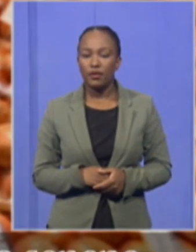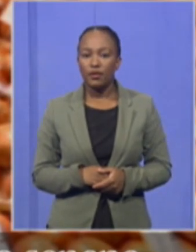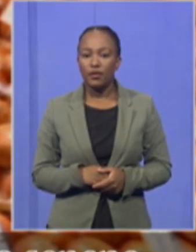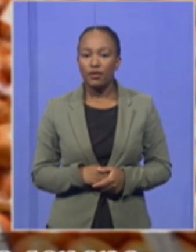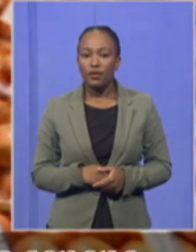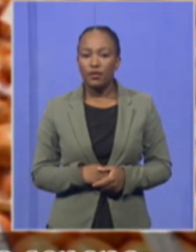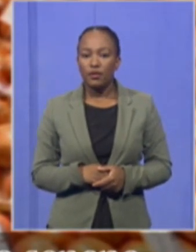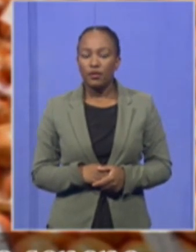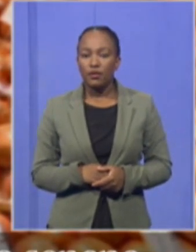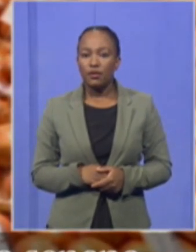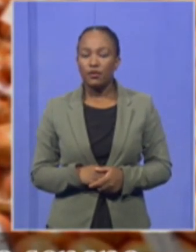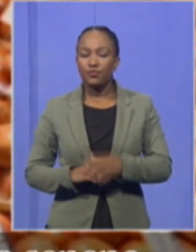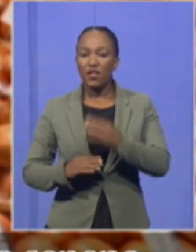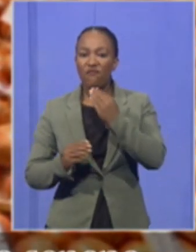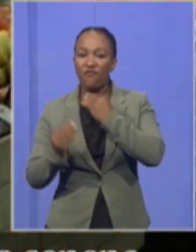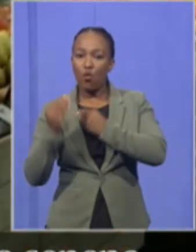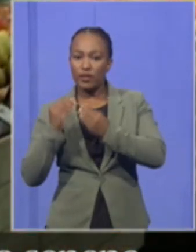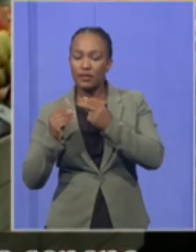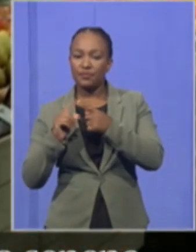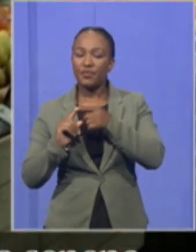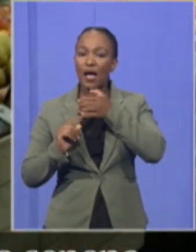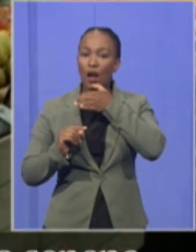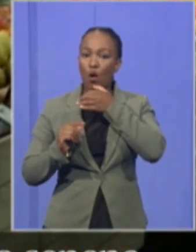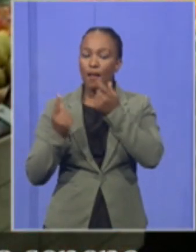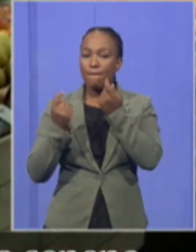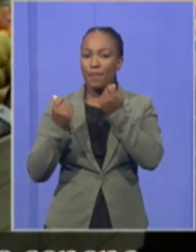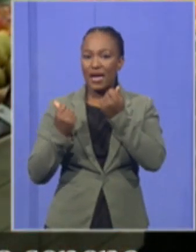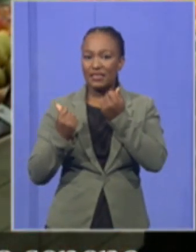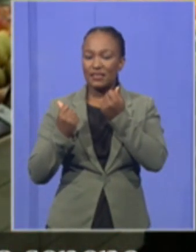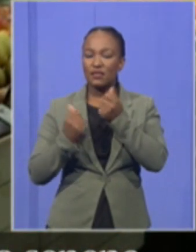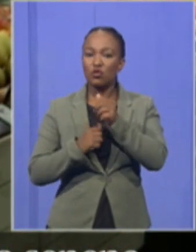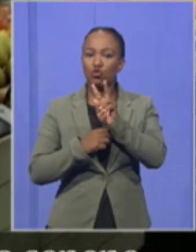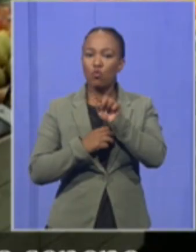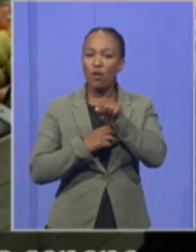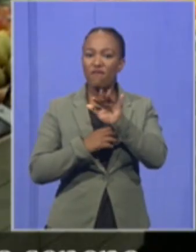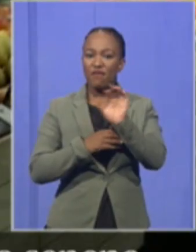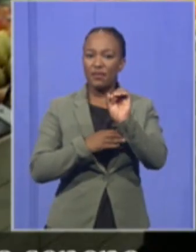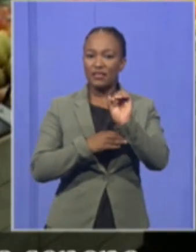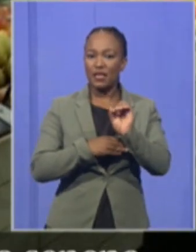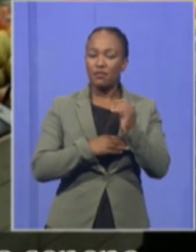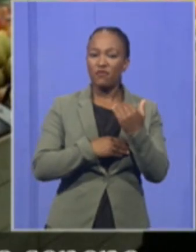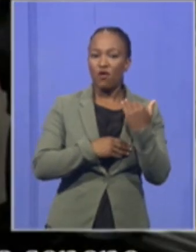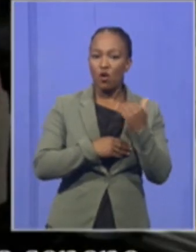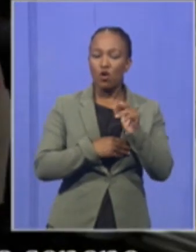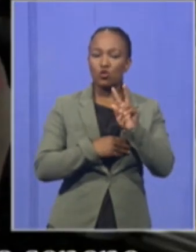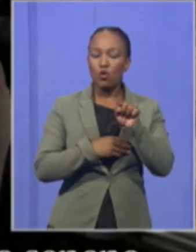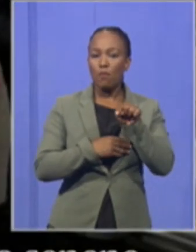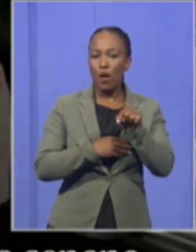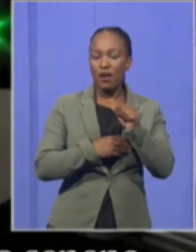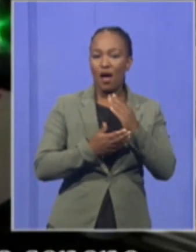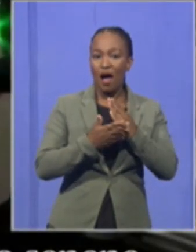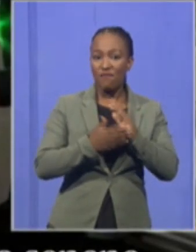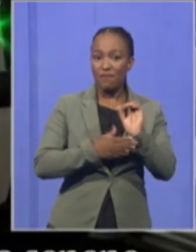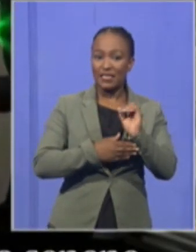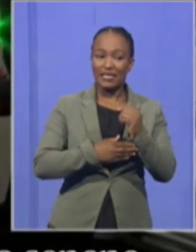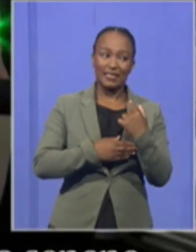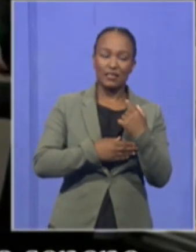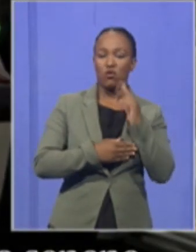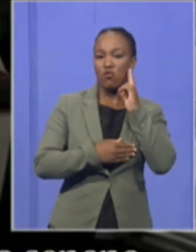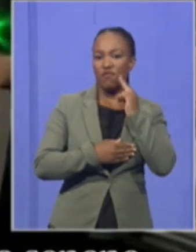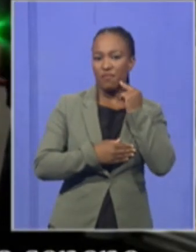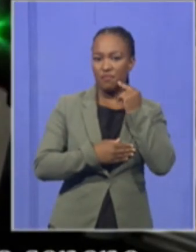Inflation for food and non-alcoholic beverages ticked up to 2.5% from 2.3% in November. Annual